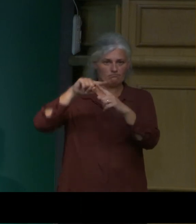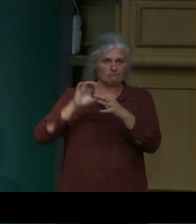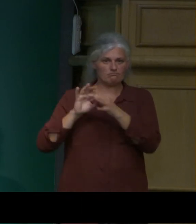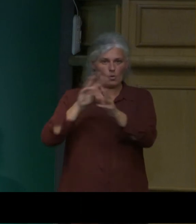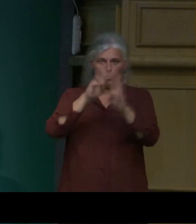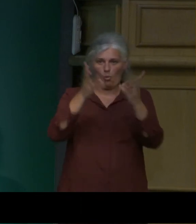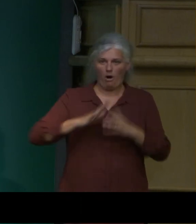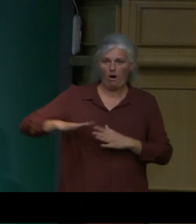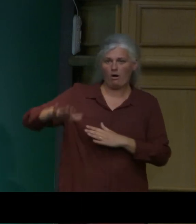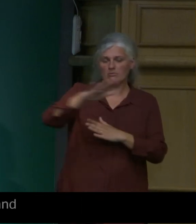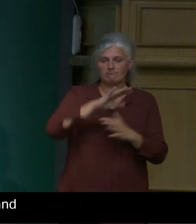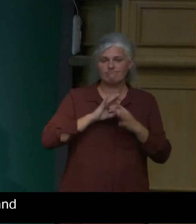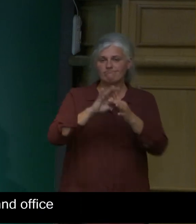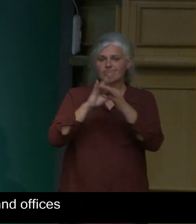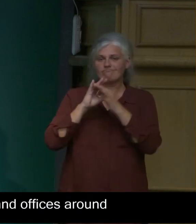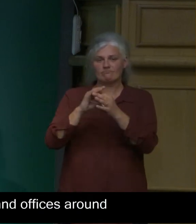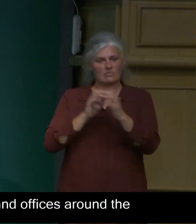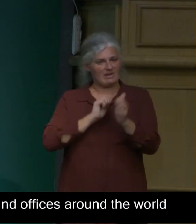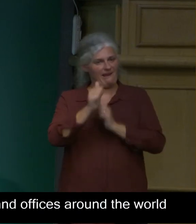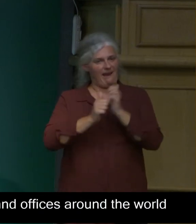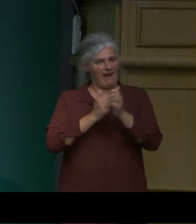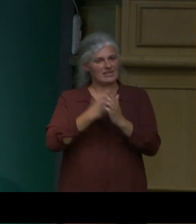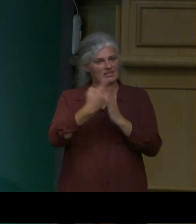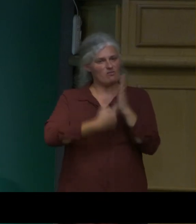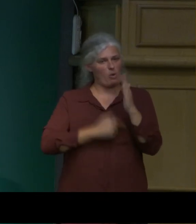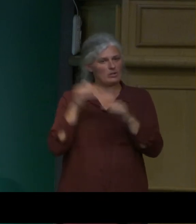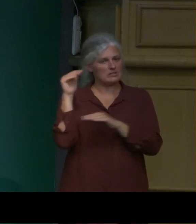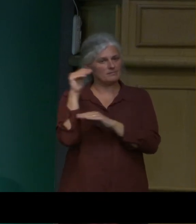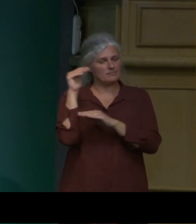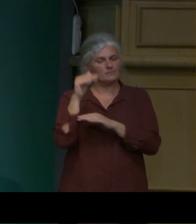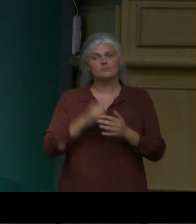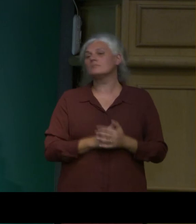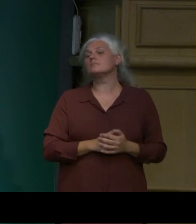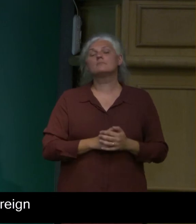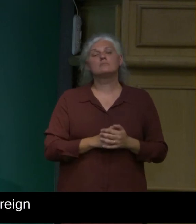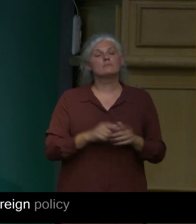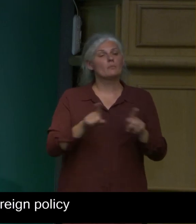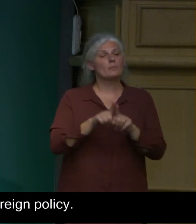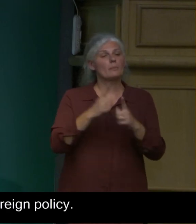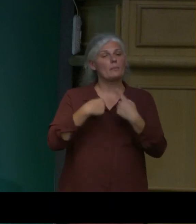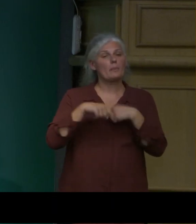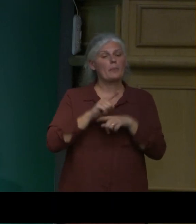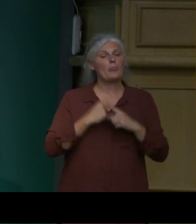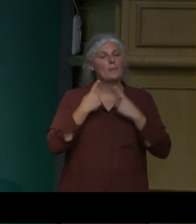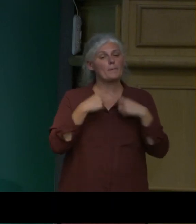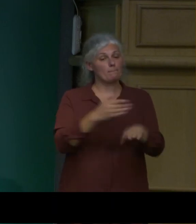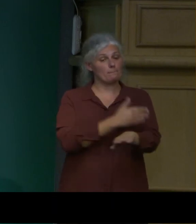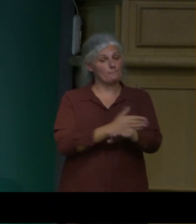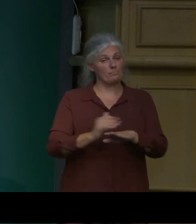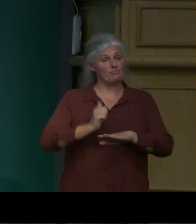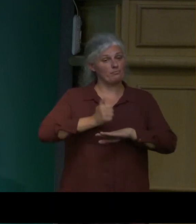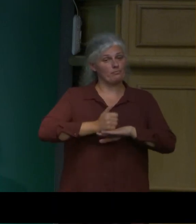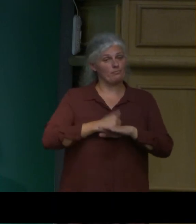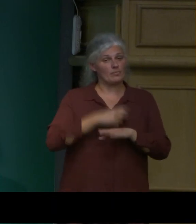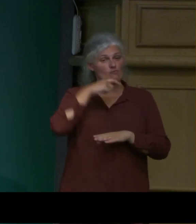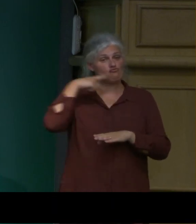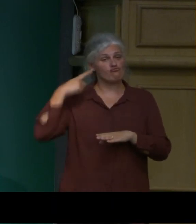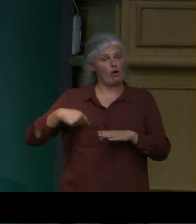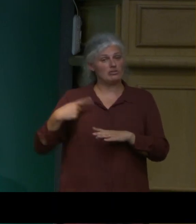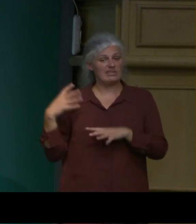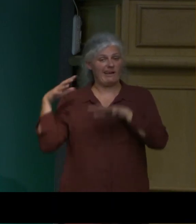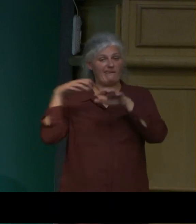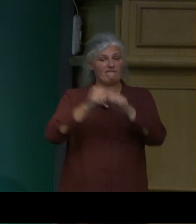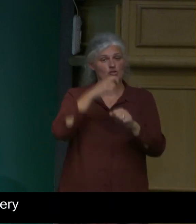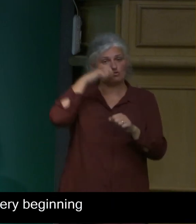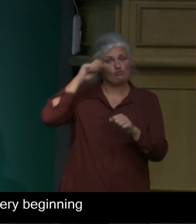a very active and independent foreign party it's also why we denounced from the very beginning Russia's invasion of